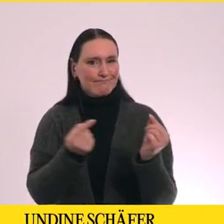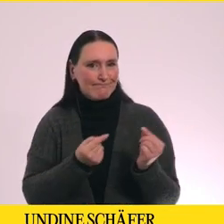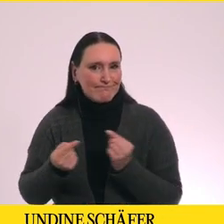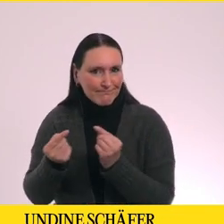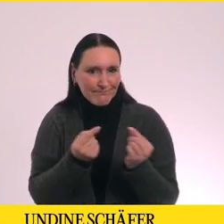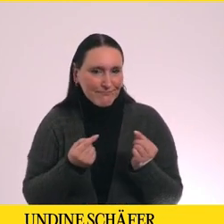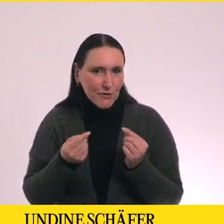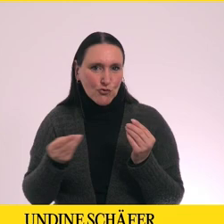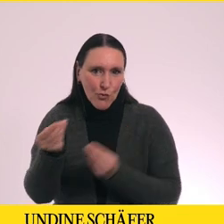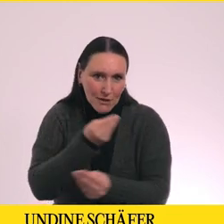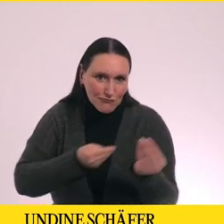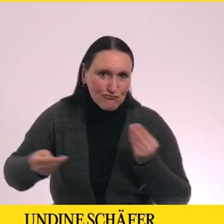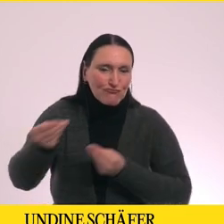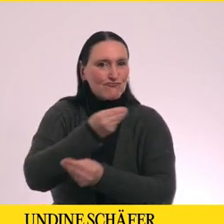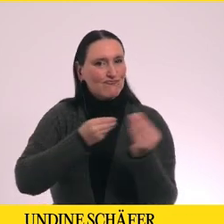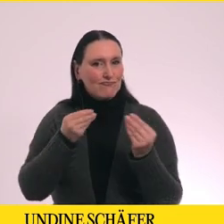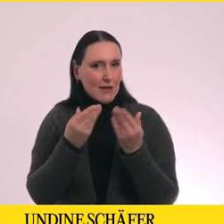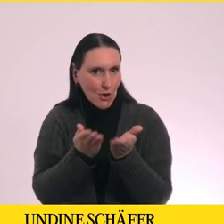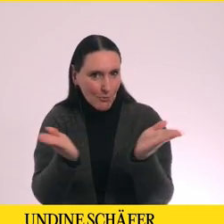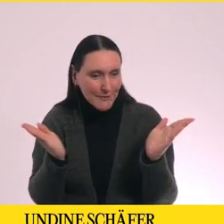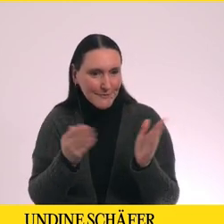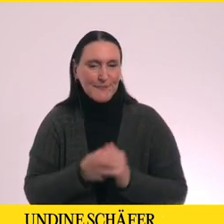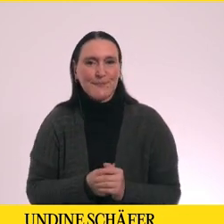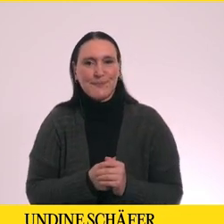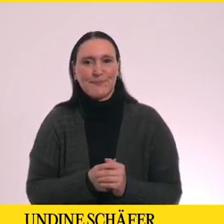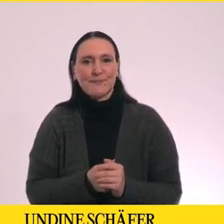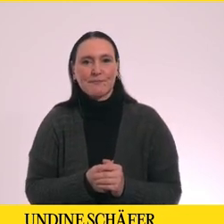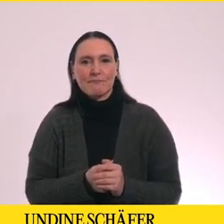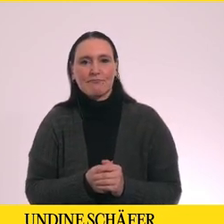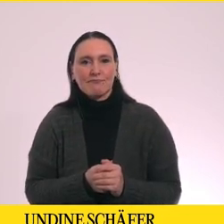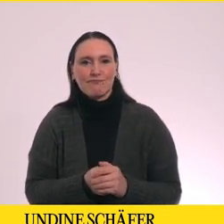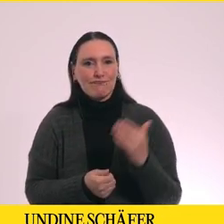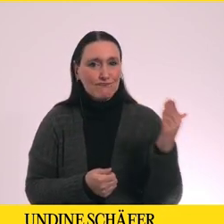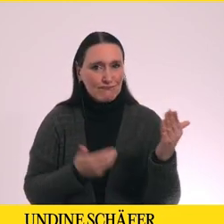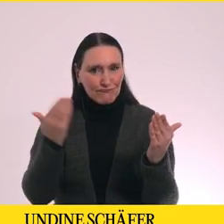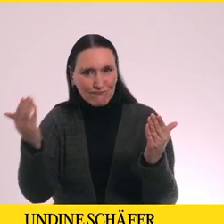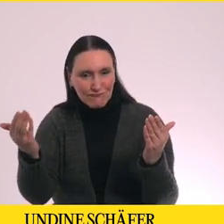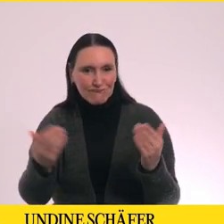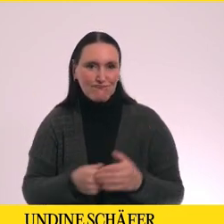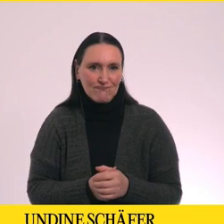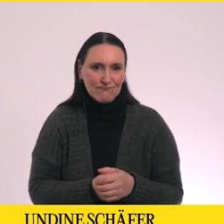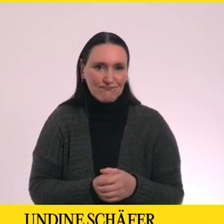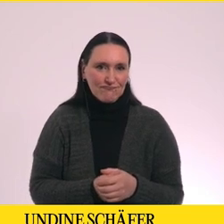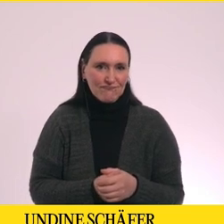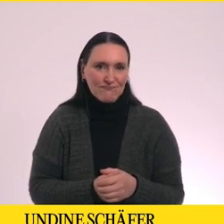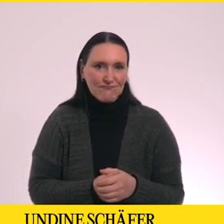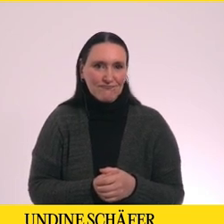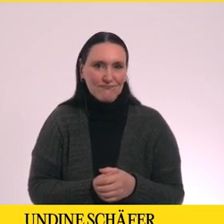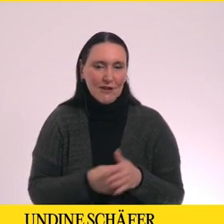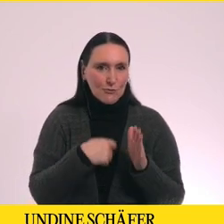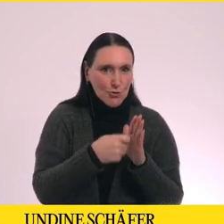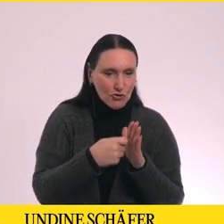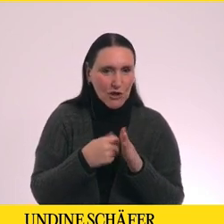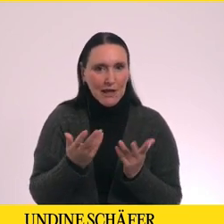you, in terms of the partners in this dialogue, have given us some hints and